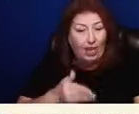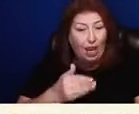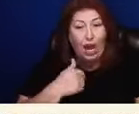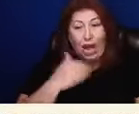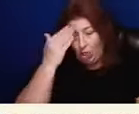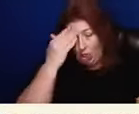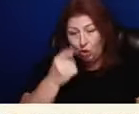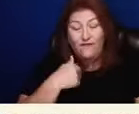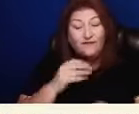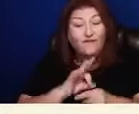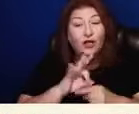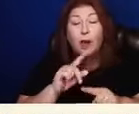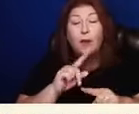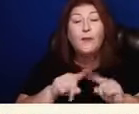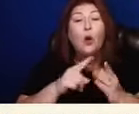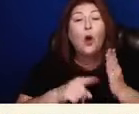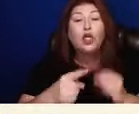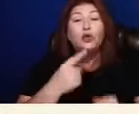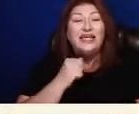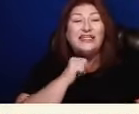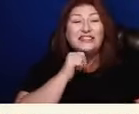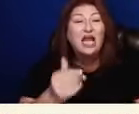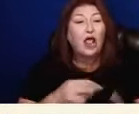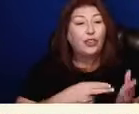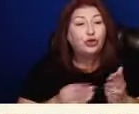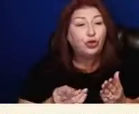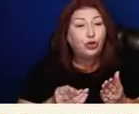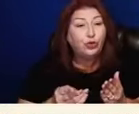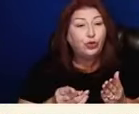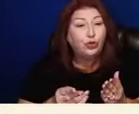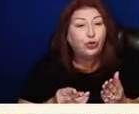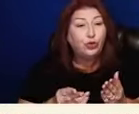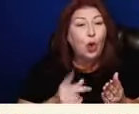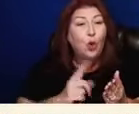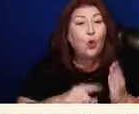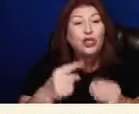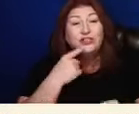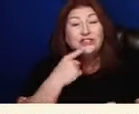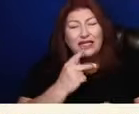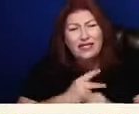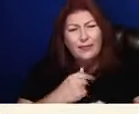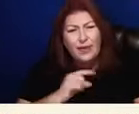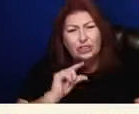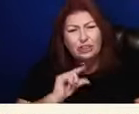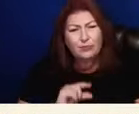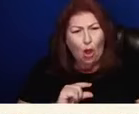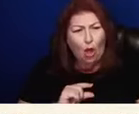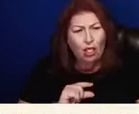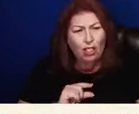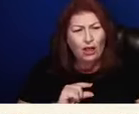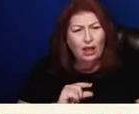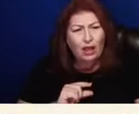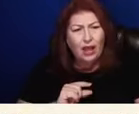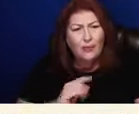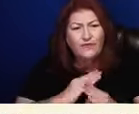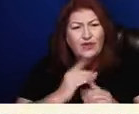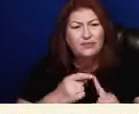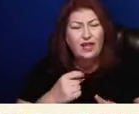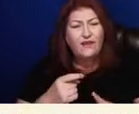function, but what you say isn't true. What you say is keeping me small. What you say is keeping me from feeling empowered and